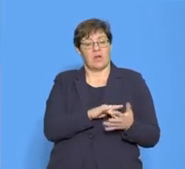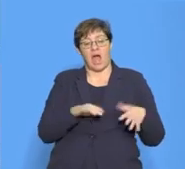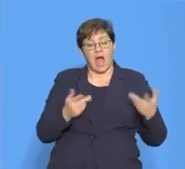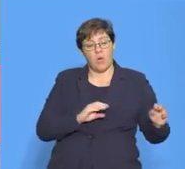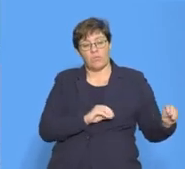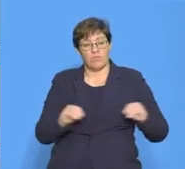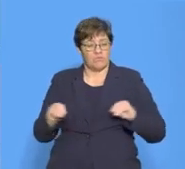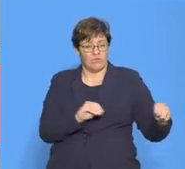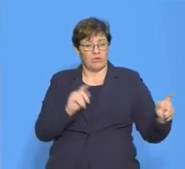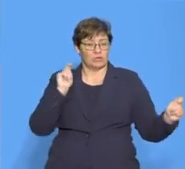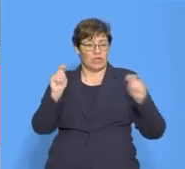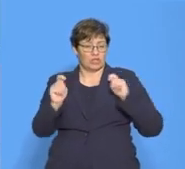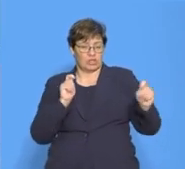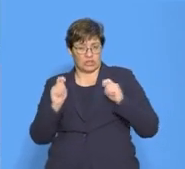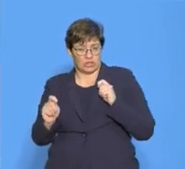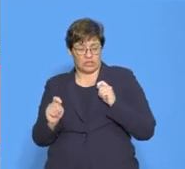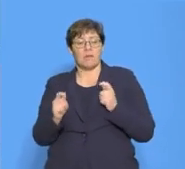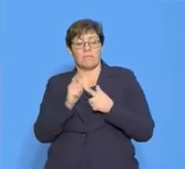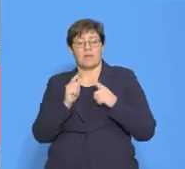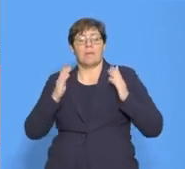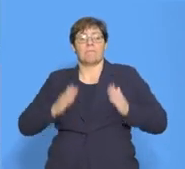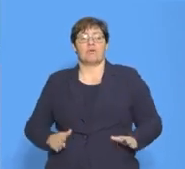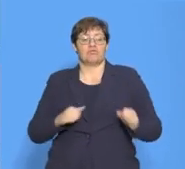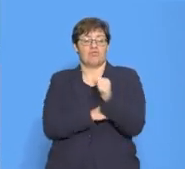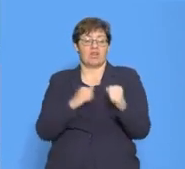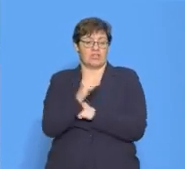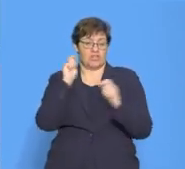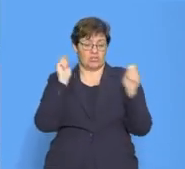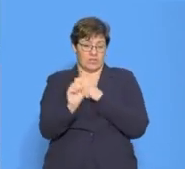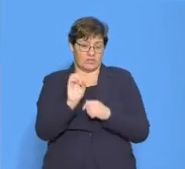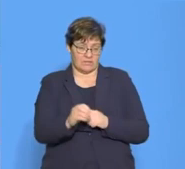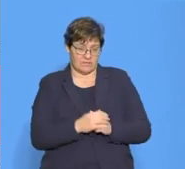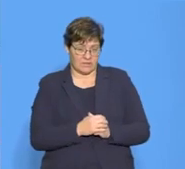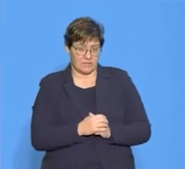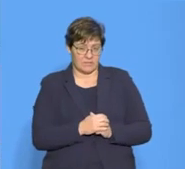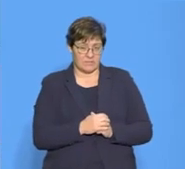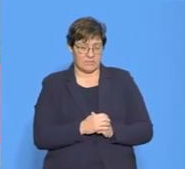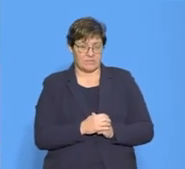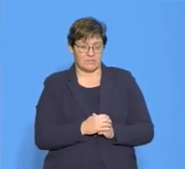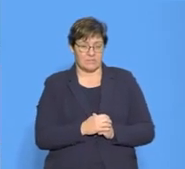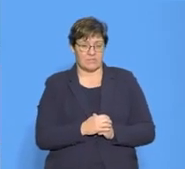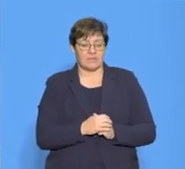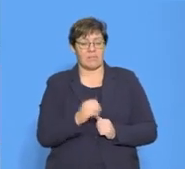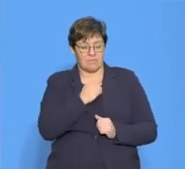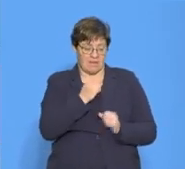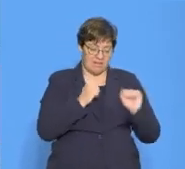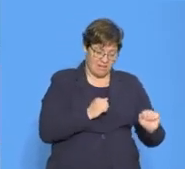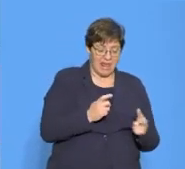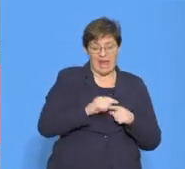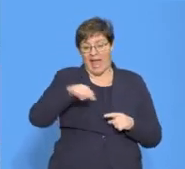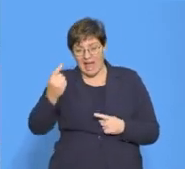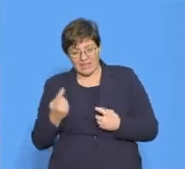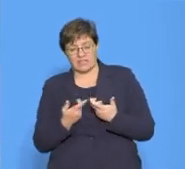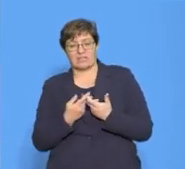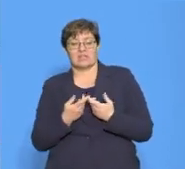which we move changed, there would be changes in the body structure. And that is what separates us to the rest